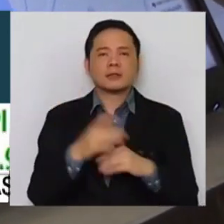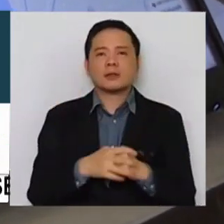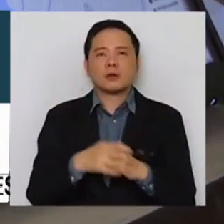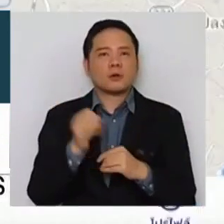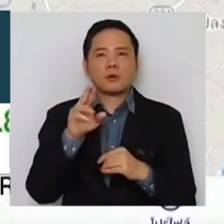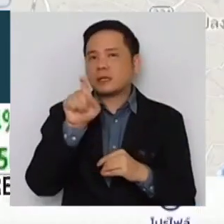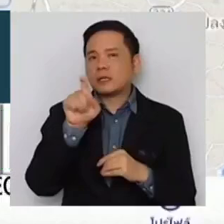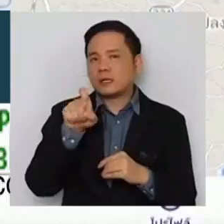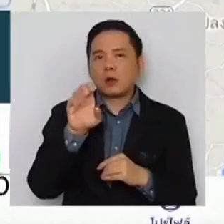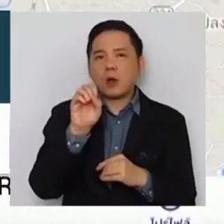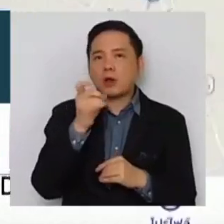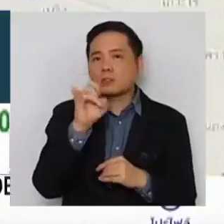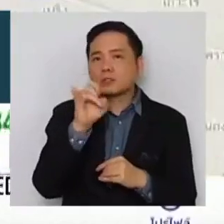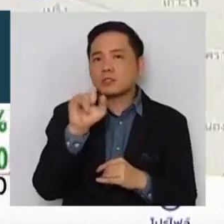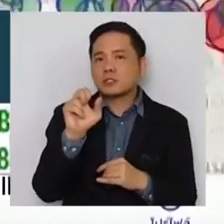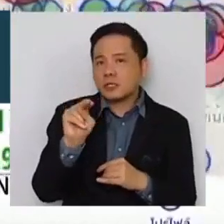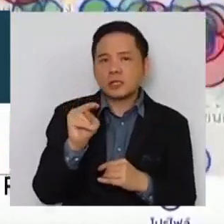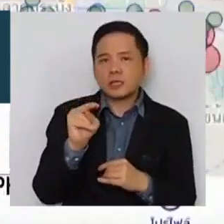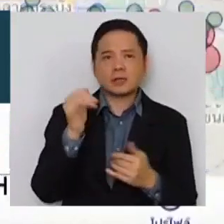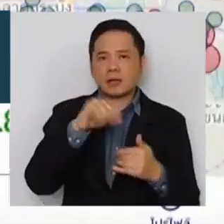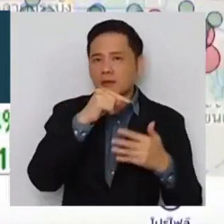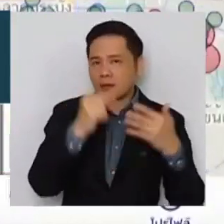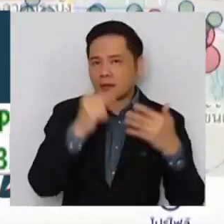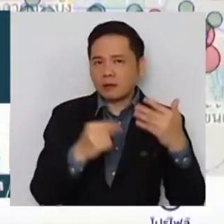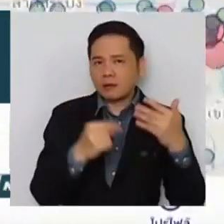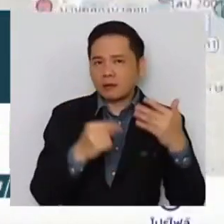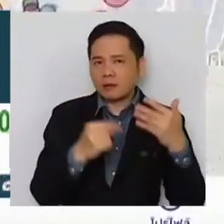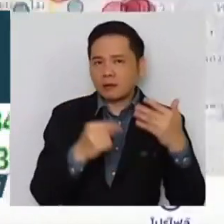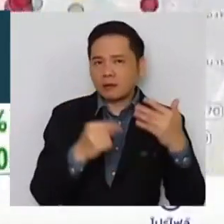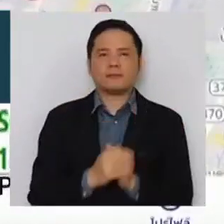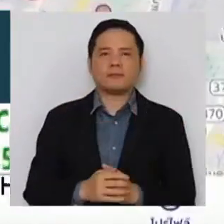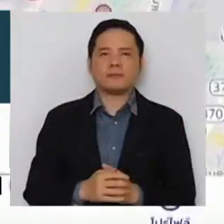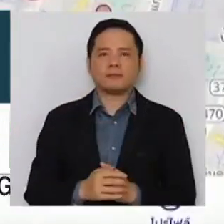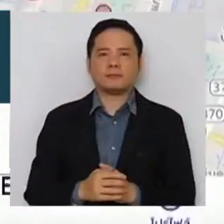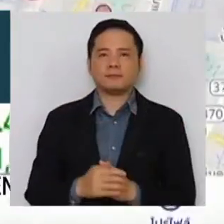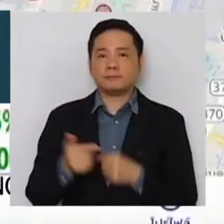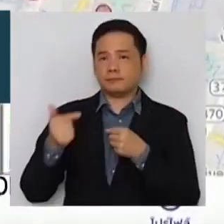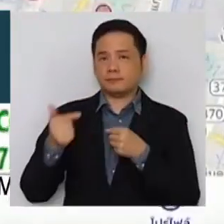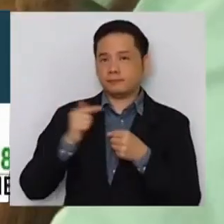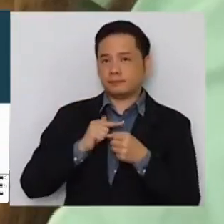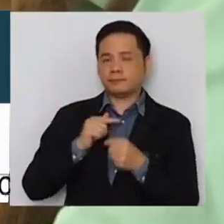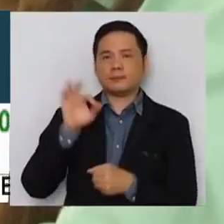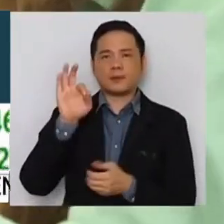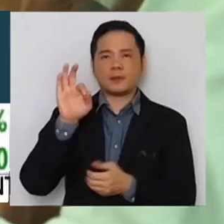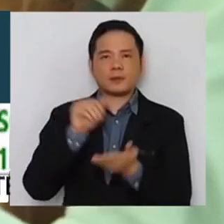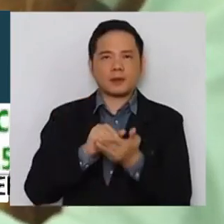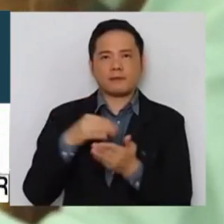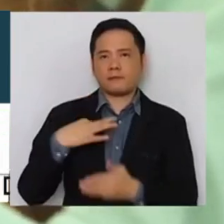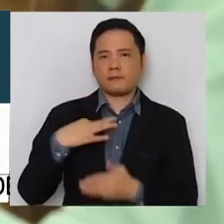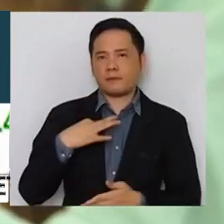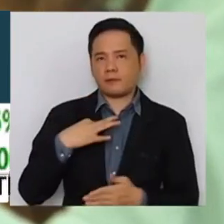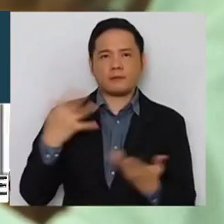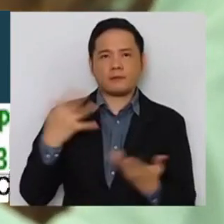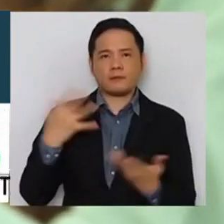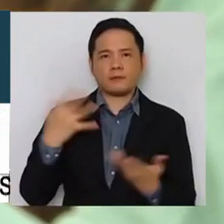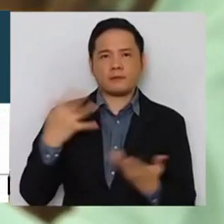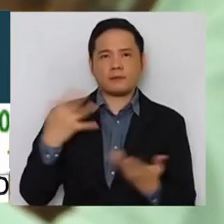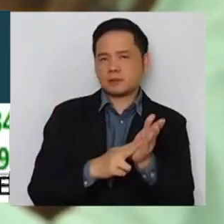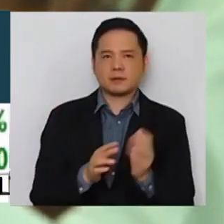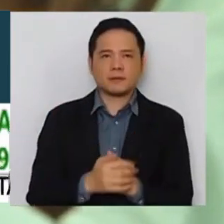something like that. Some 9,000 volunteers signed up in the program's first 3 weeks. They didn't belong to